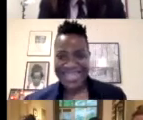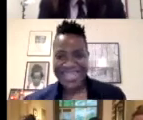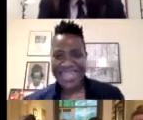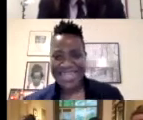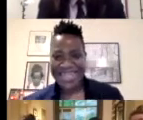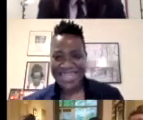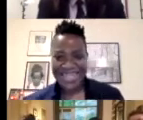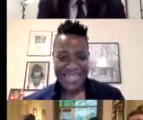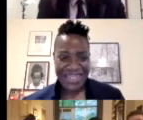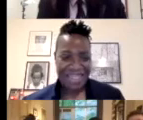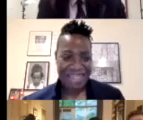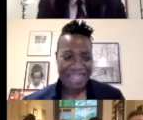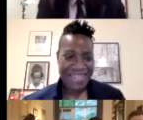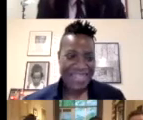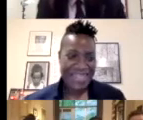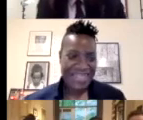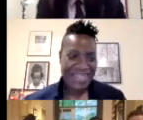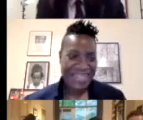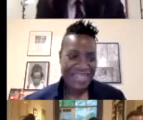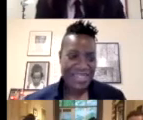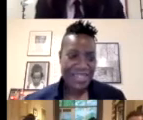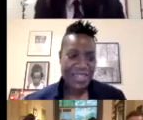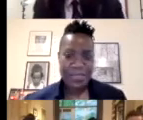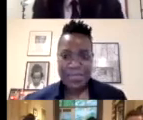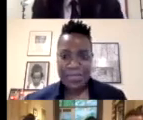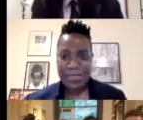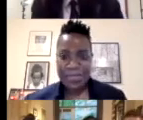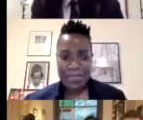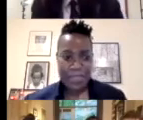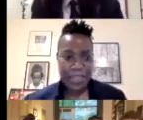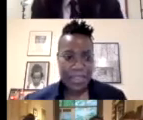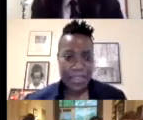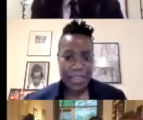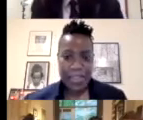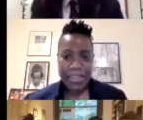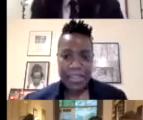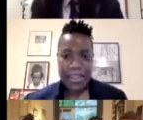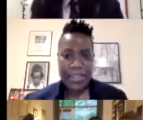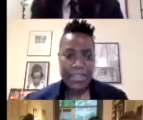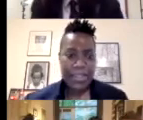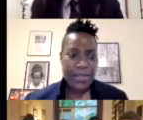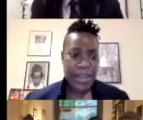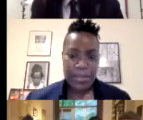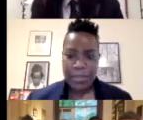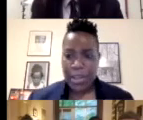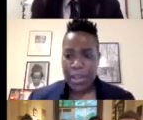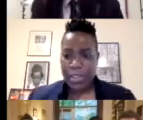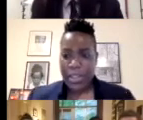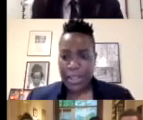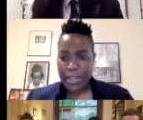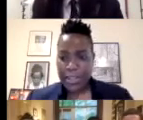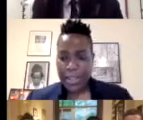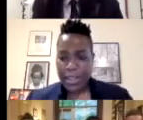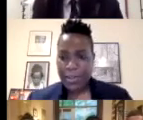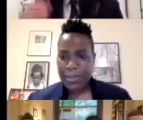do we know when this is going online the video is that yes it is available on the